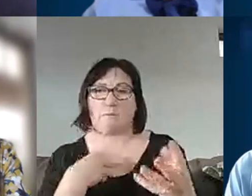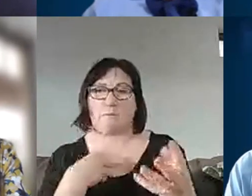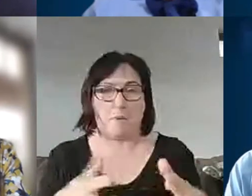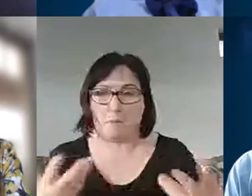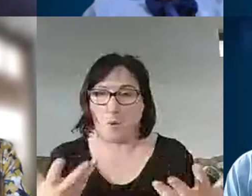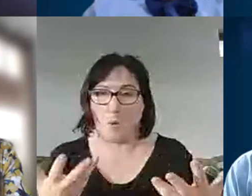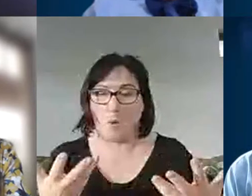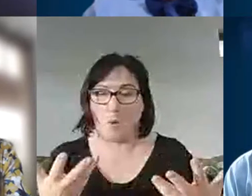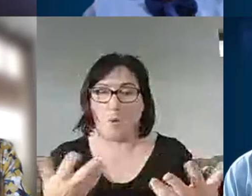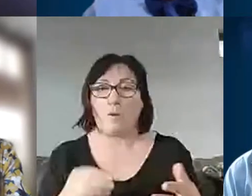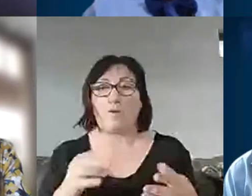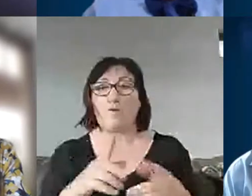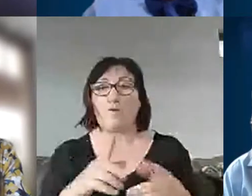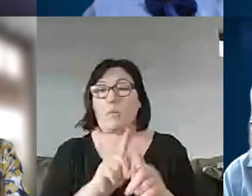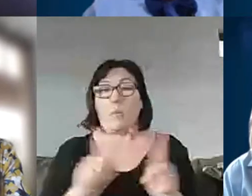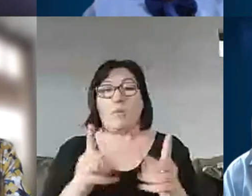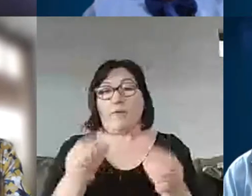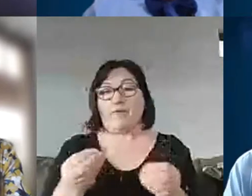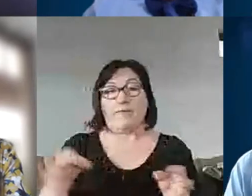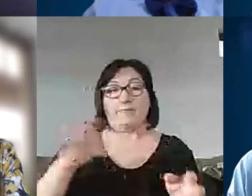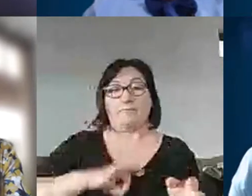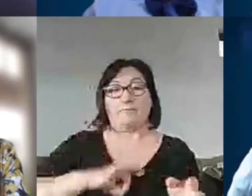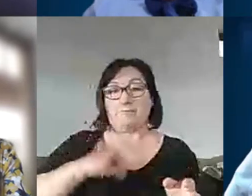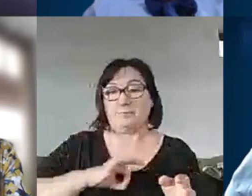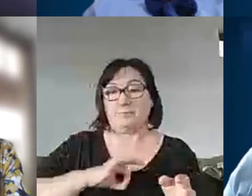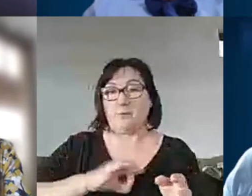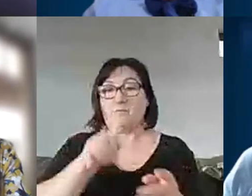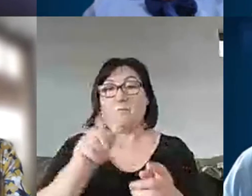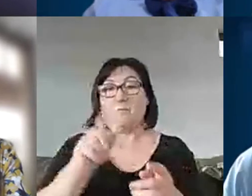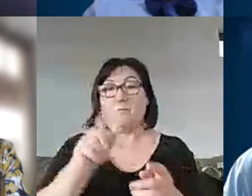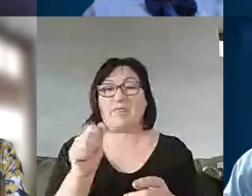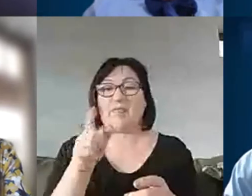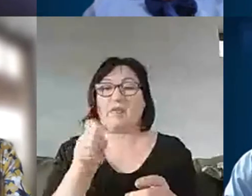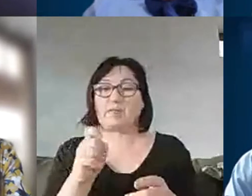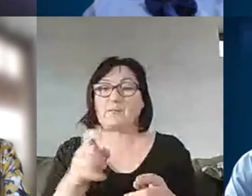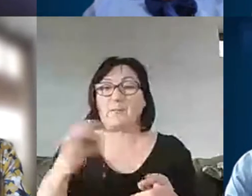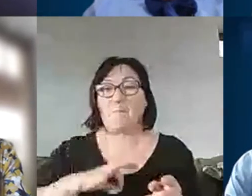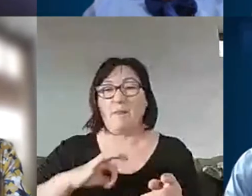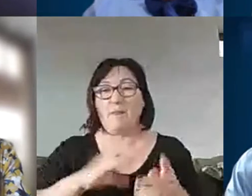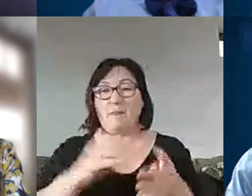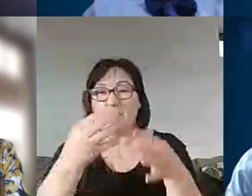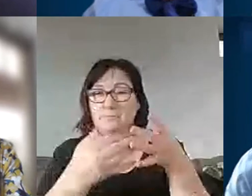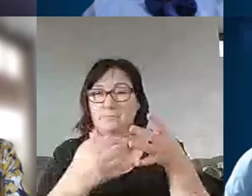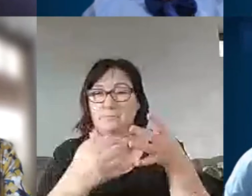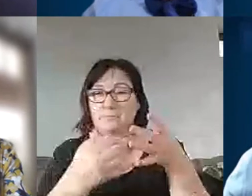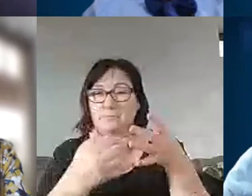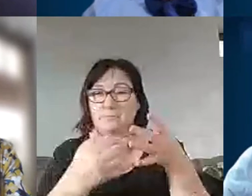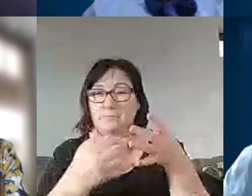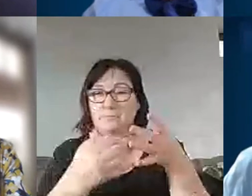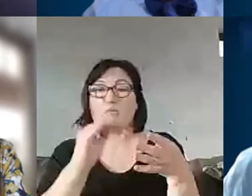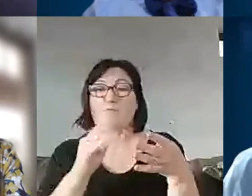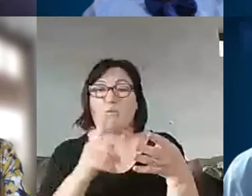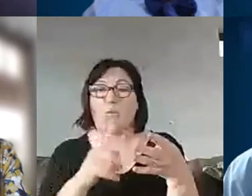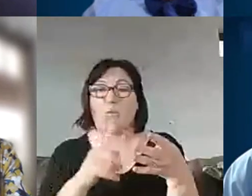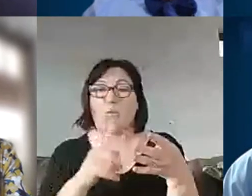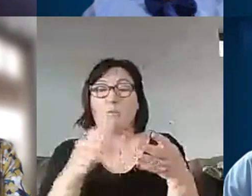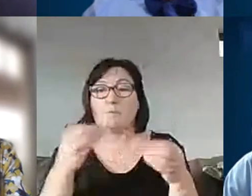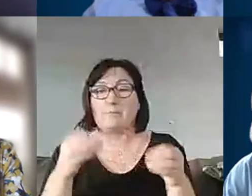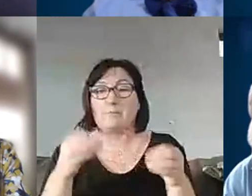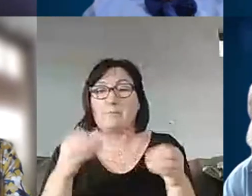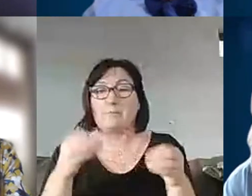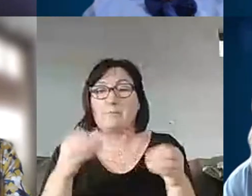the benefits of a split rate of tax and also the benefits of the depreciation. So then you basically will be forced